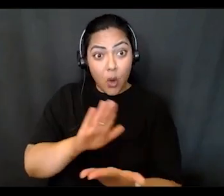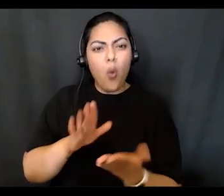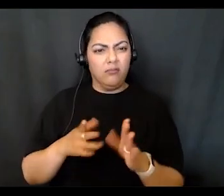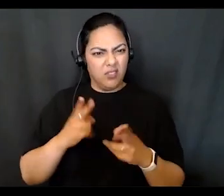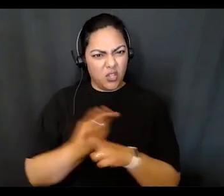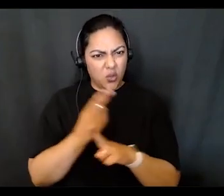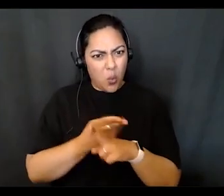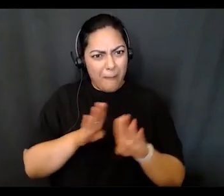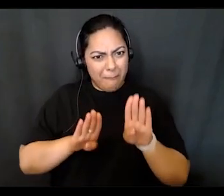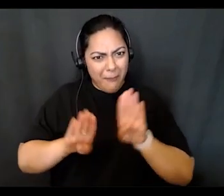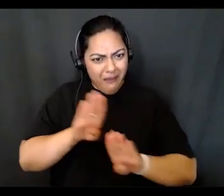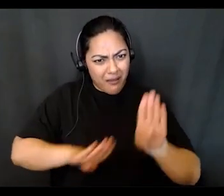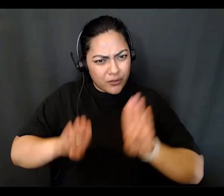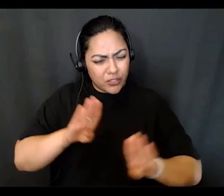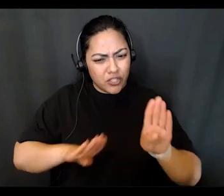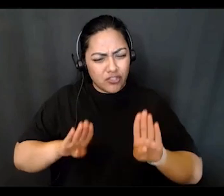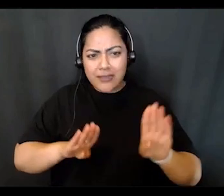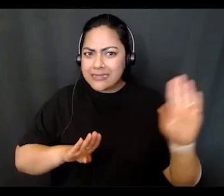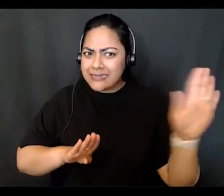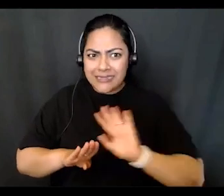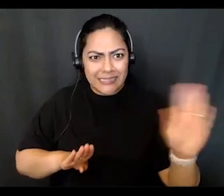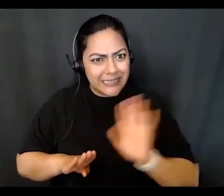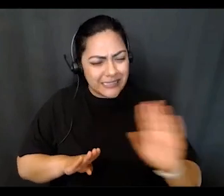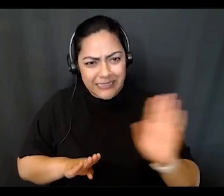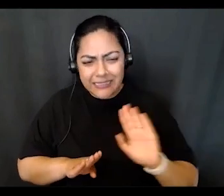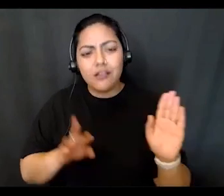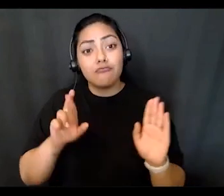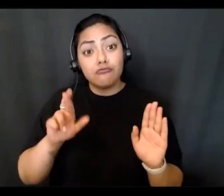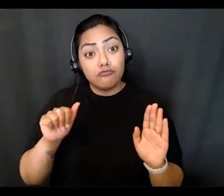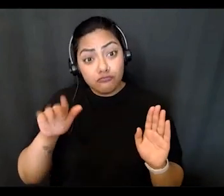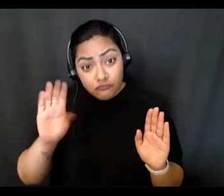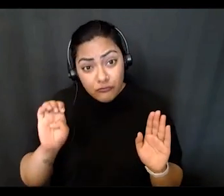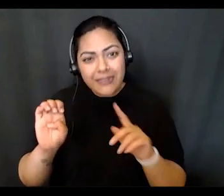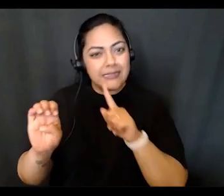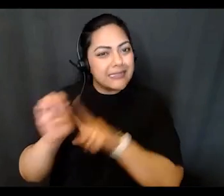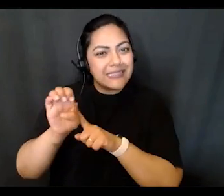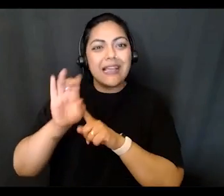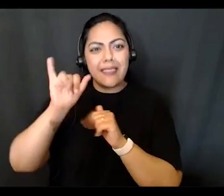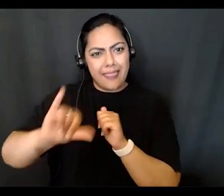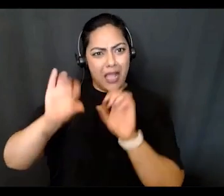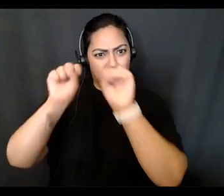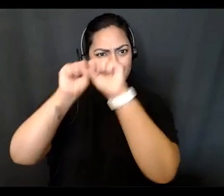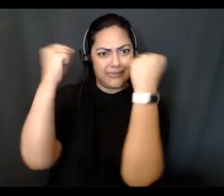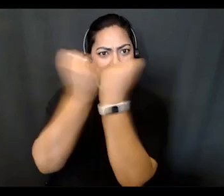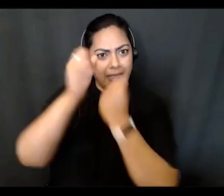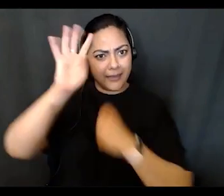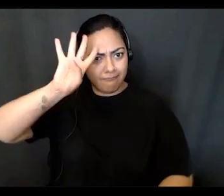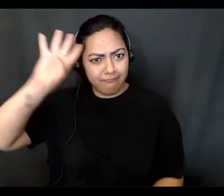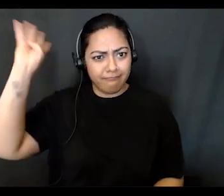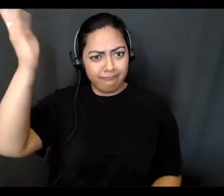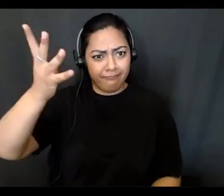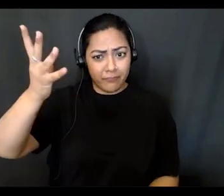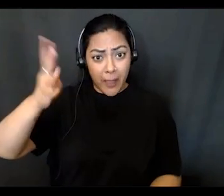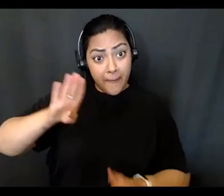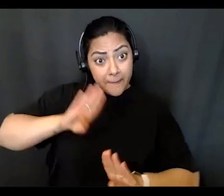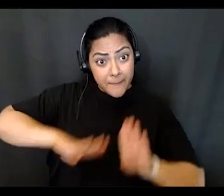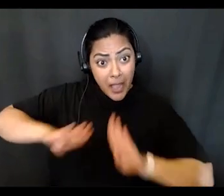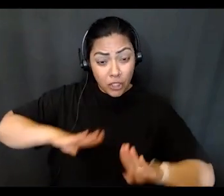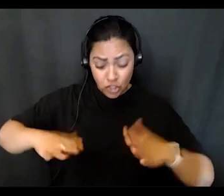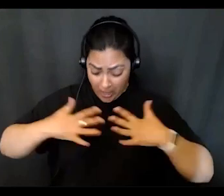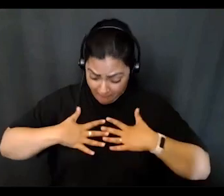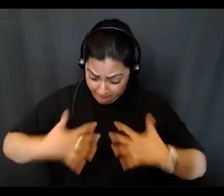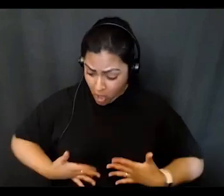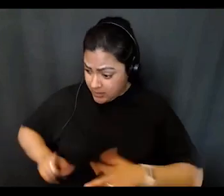really need to understand that race is socially constructed. It's why I spent that time and the last session really going over